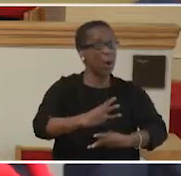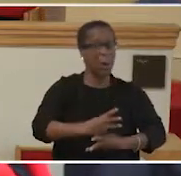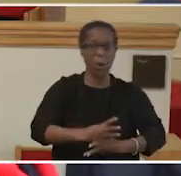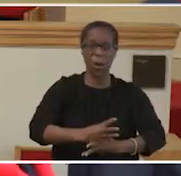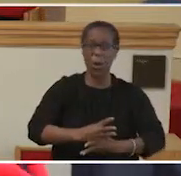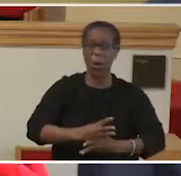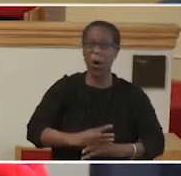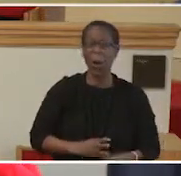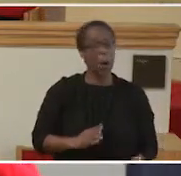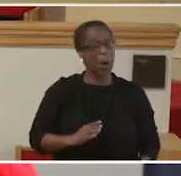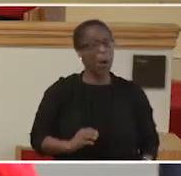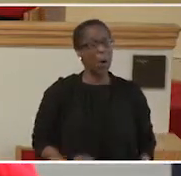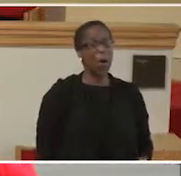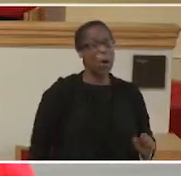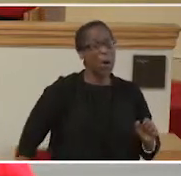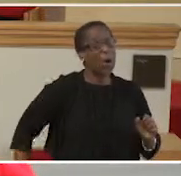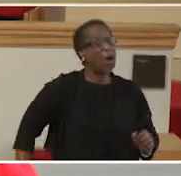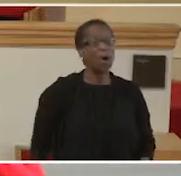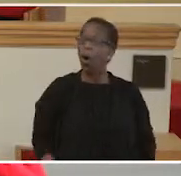world.